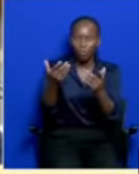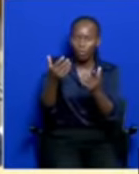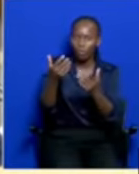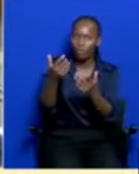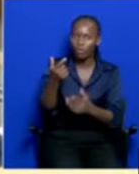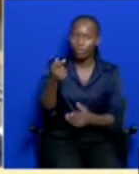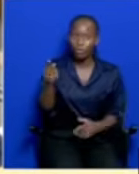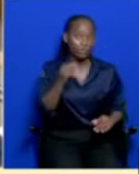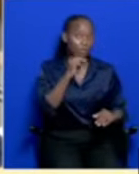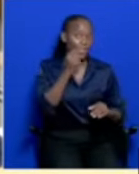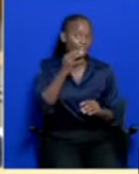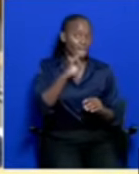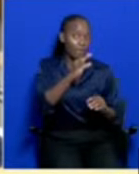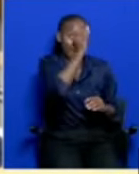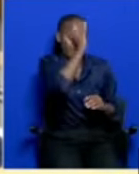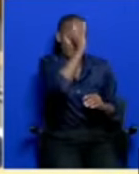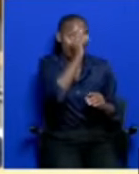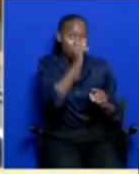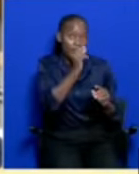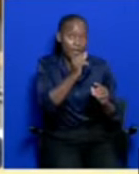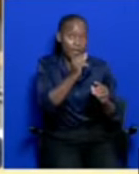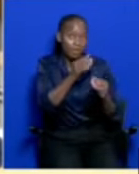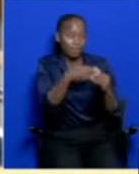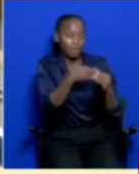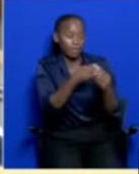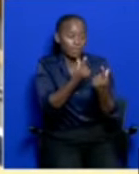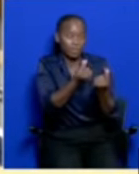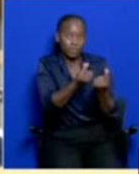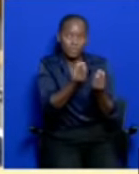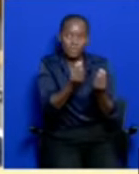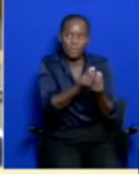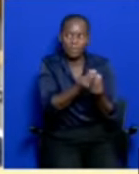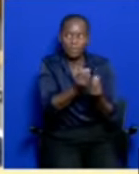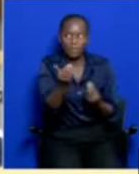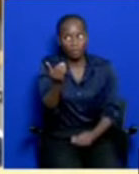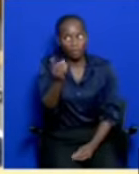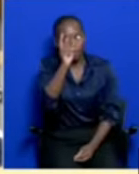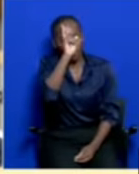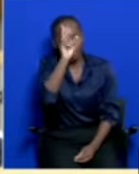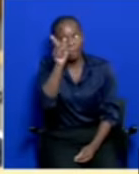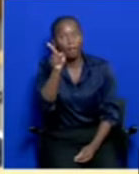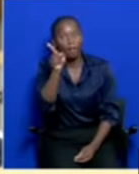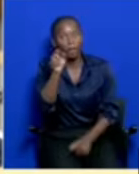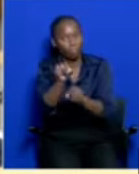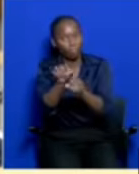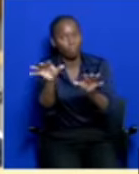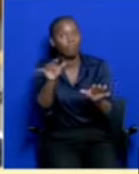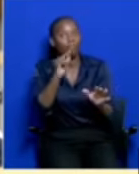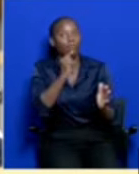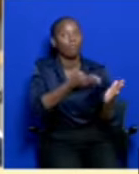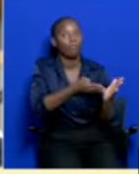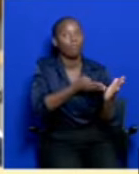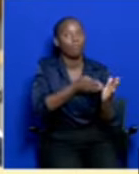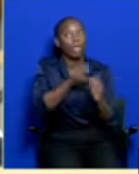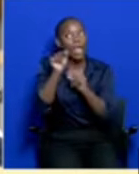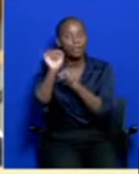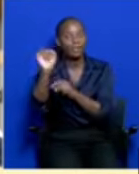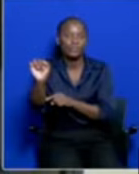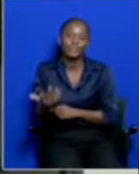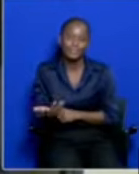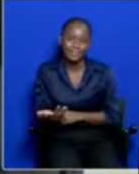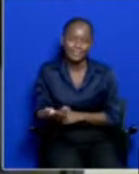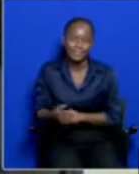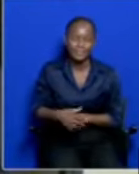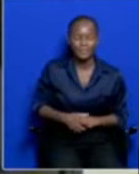you, remember. So it is not for a good purpose. That unit,